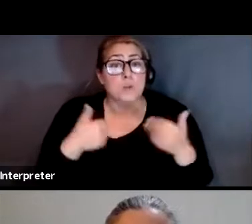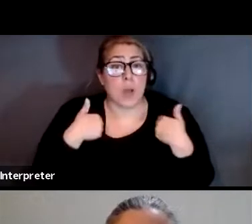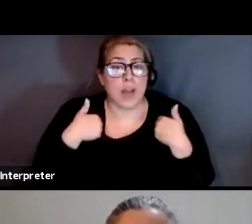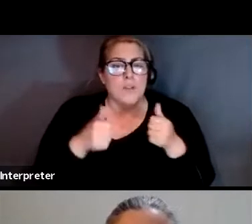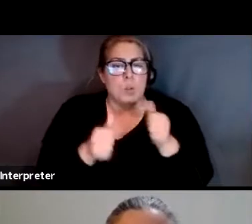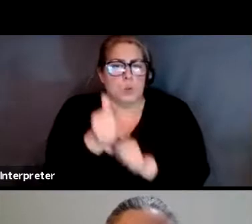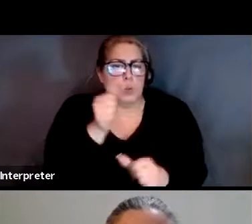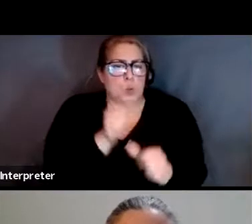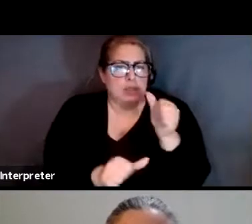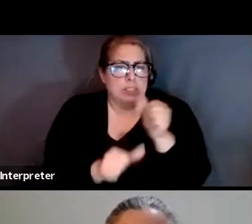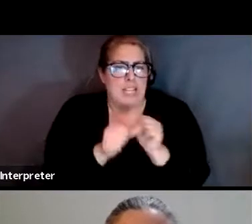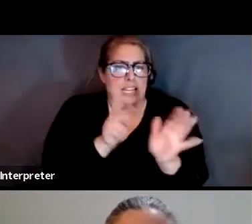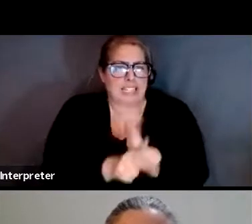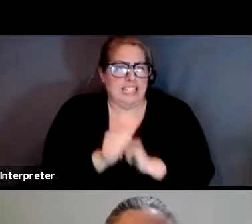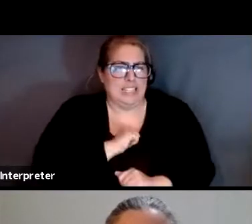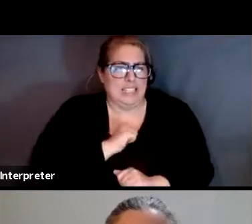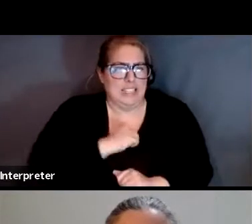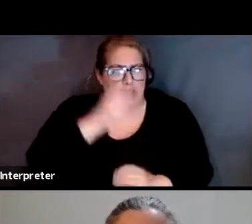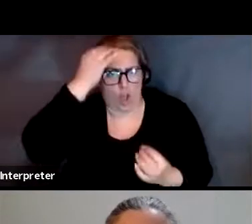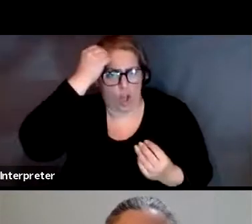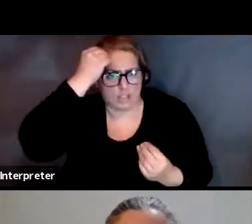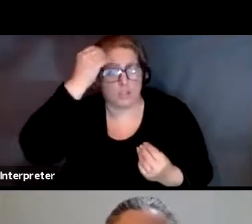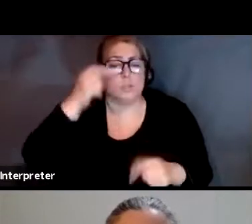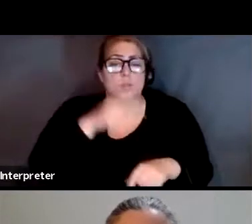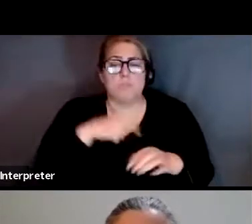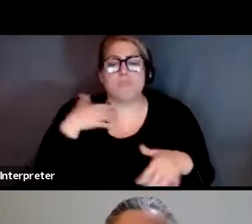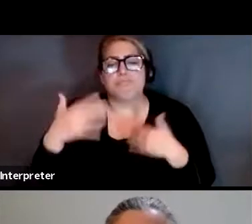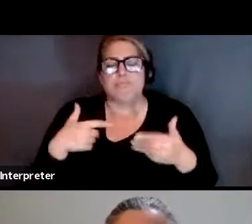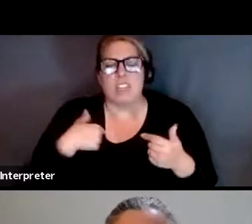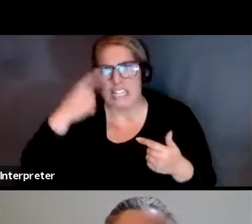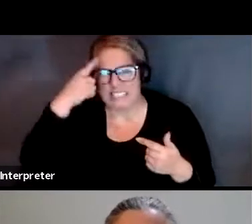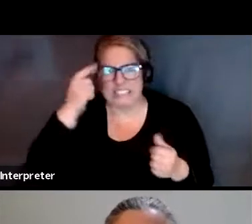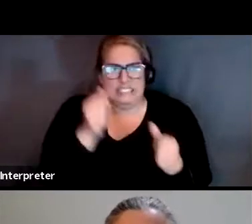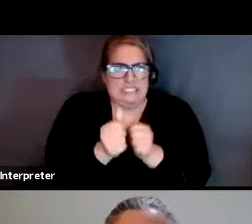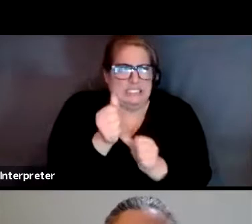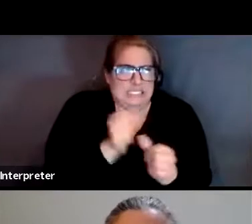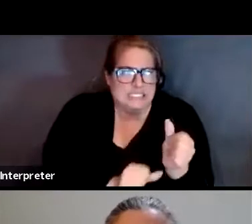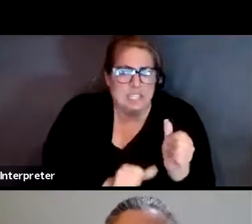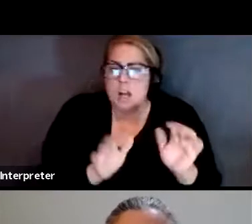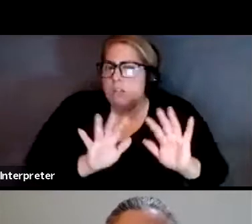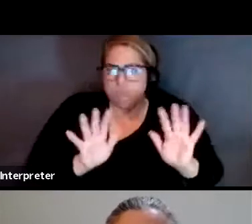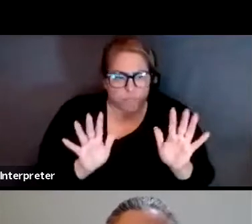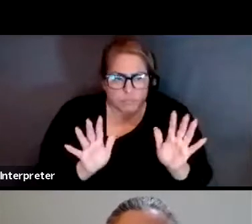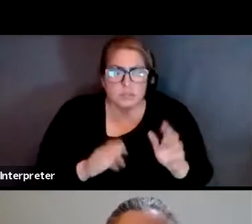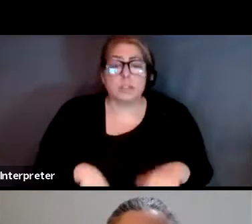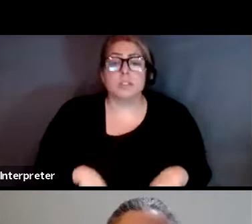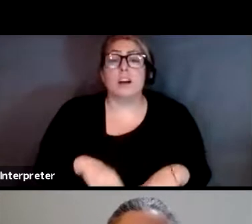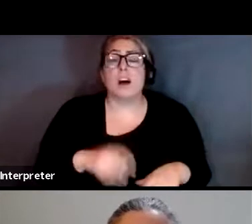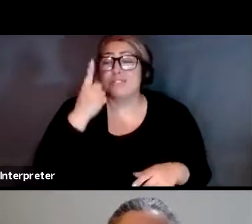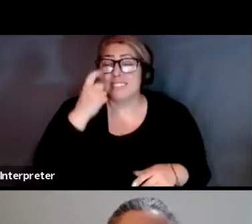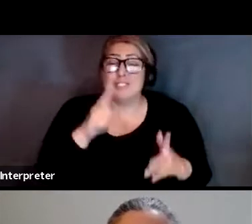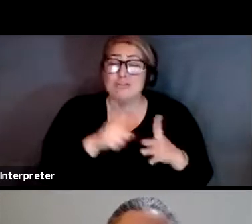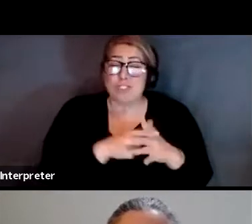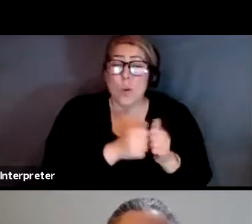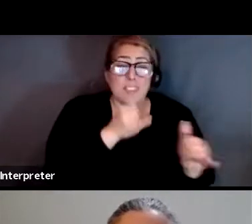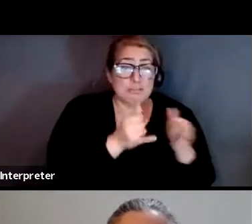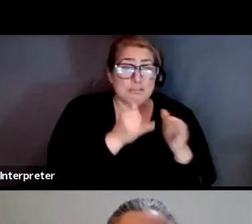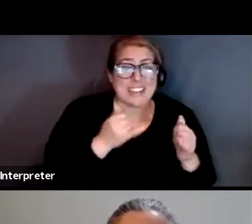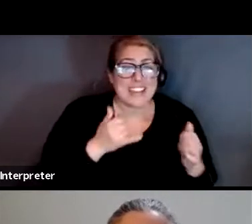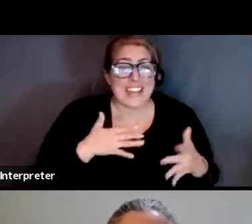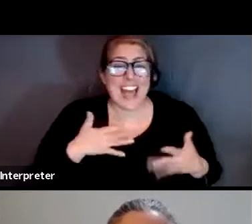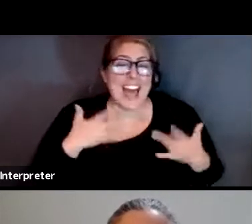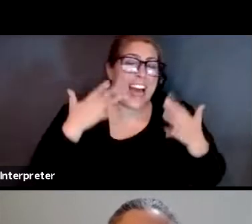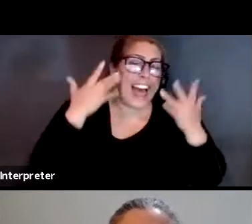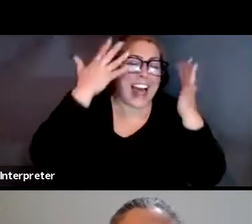suicidal thoughts as time progressed. If the drinking went from having a good time, a euphoric state for a